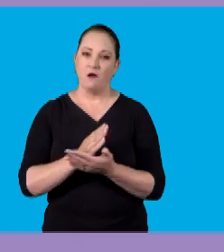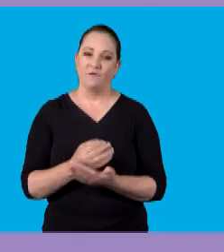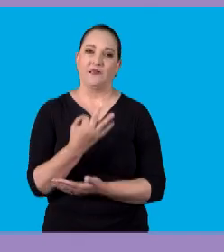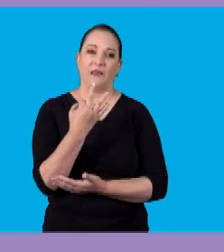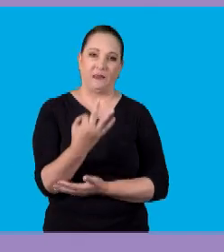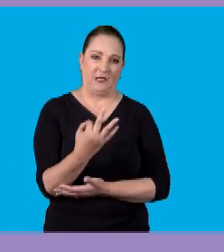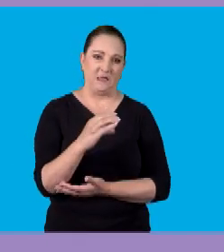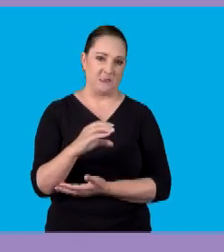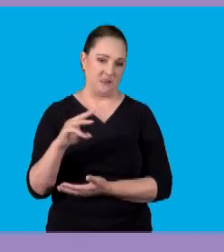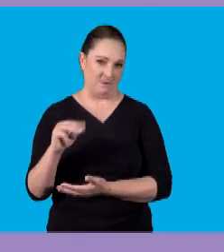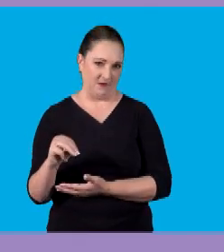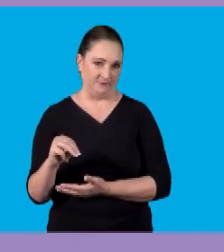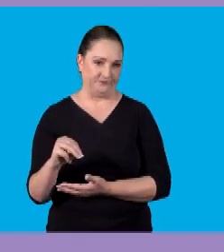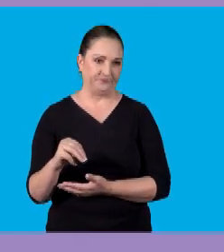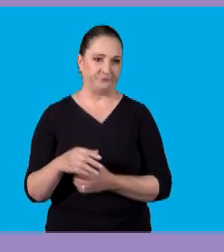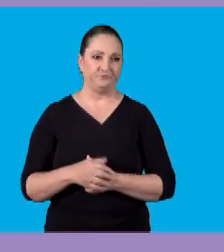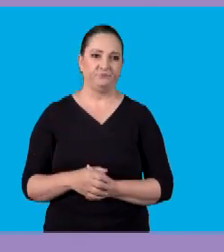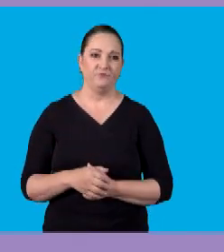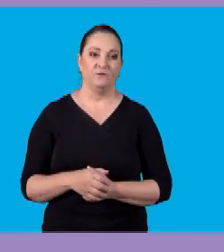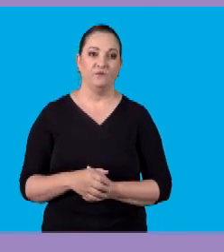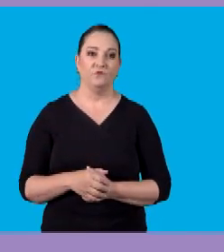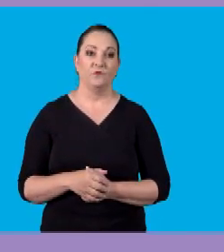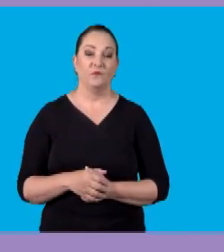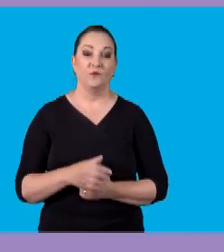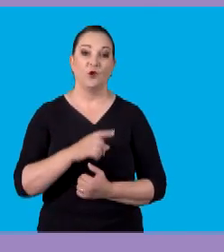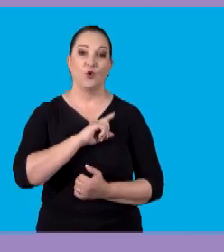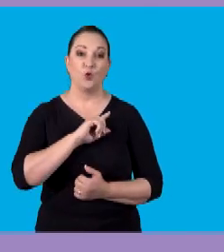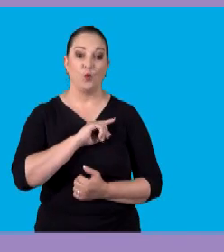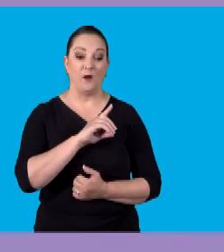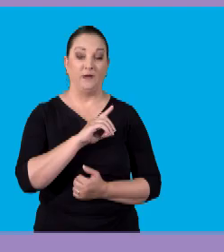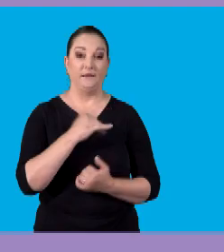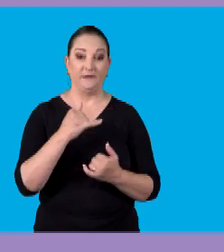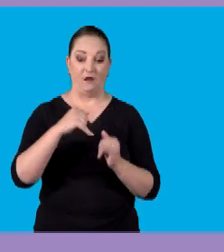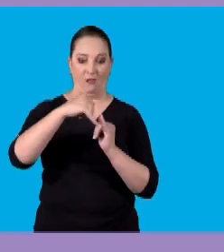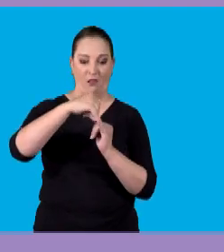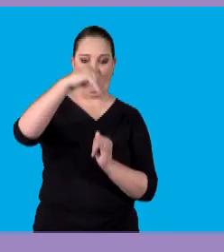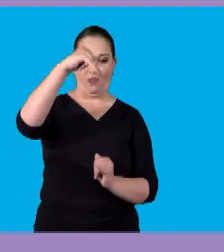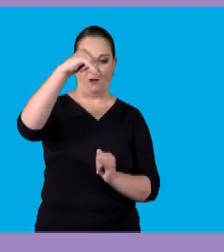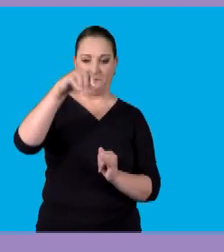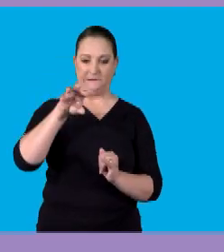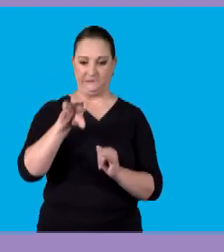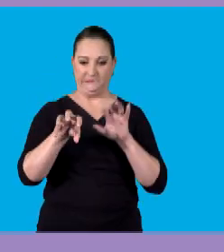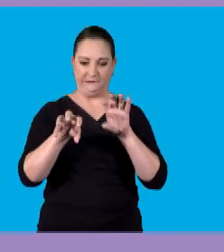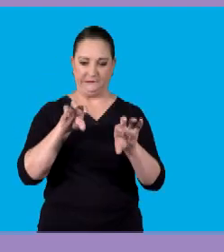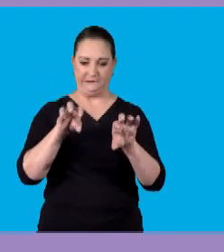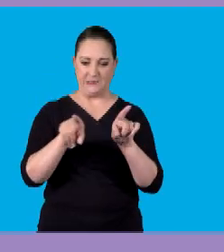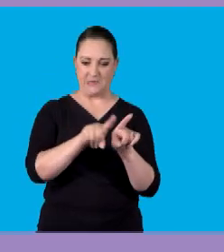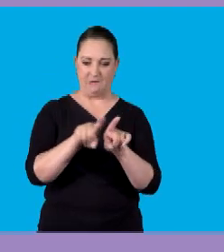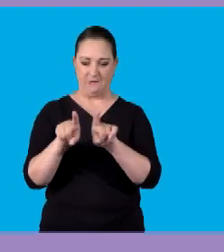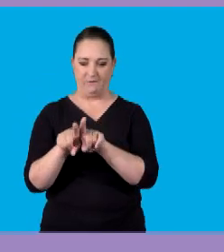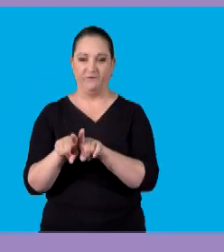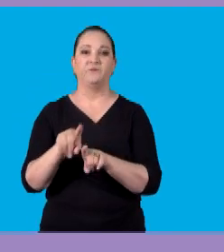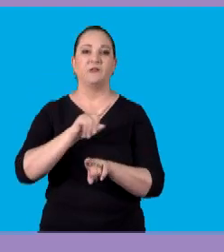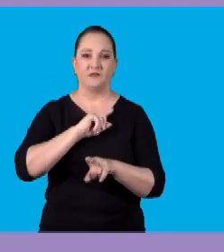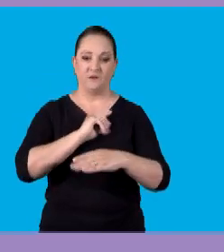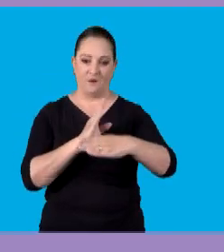centimeters. And that is because we know that the diagonal that is the line of symmetry, it bisects the other